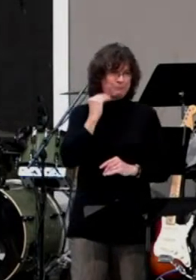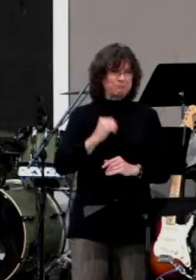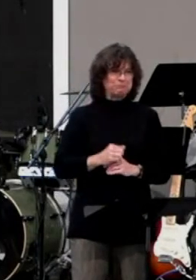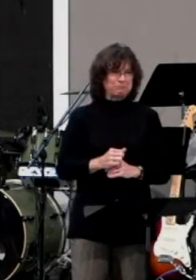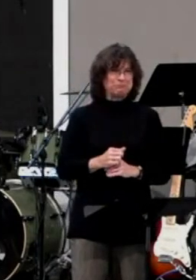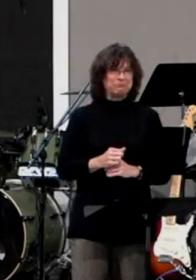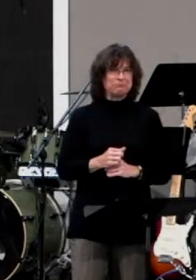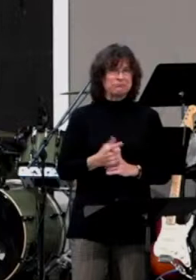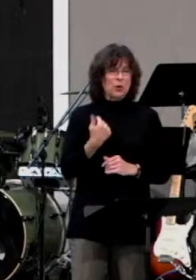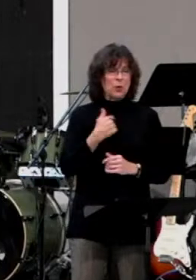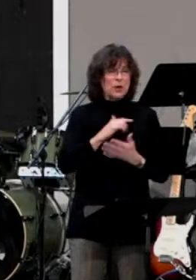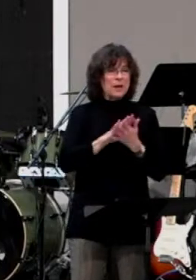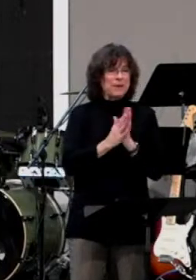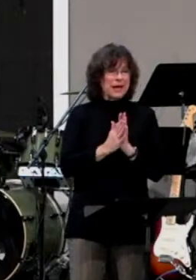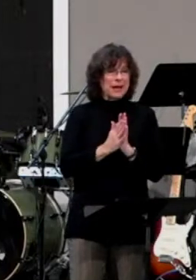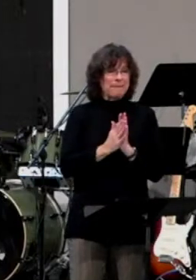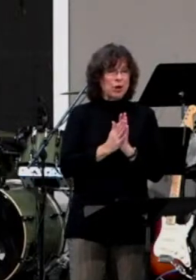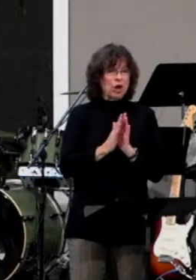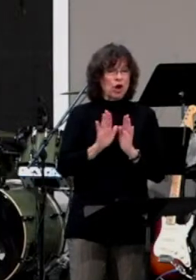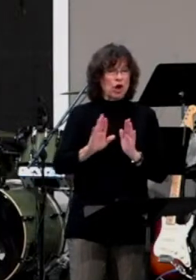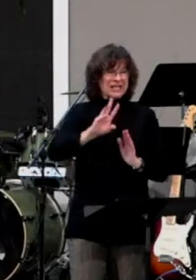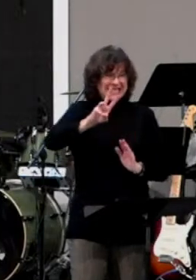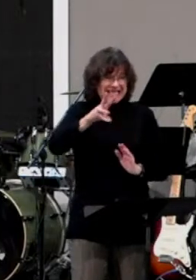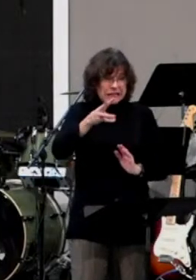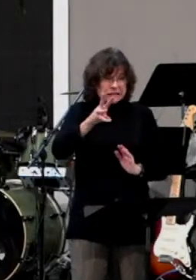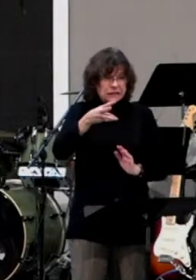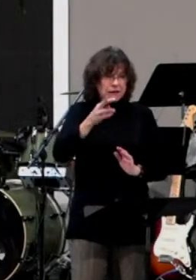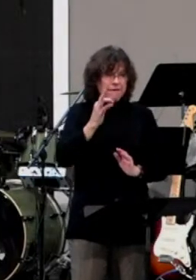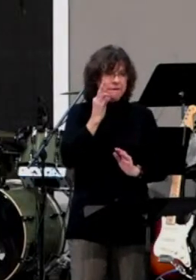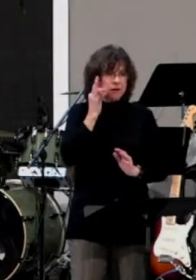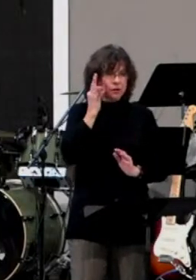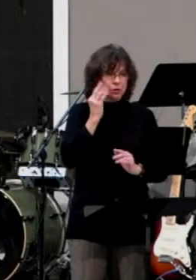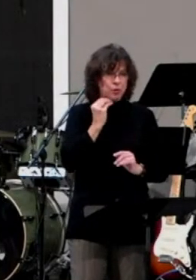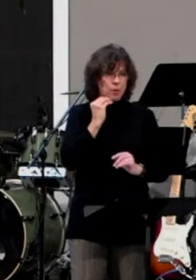We were her sixth foster home.